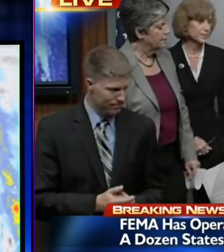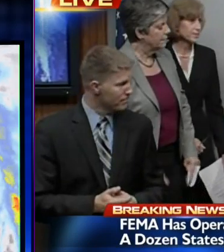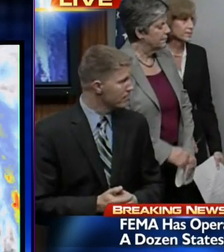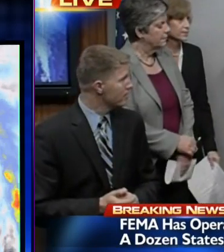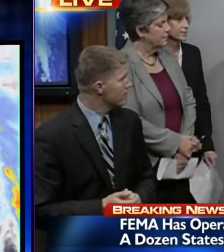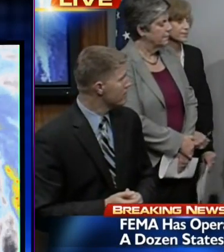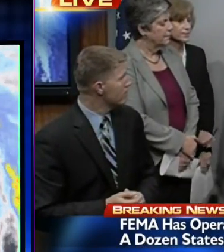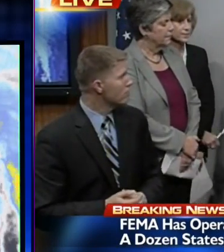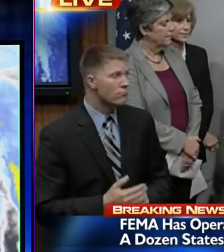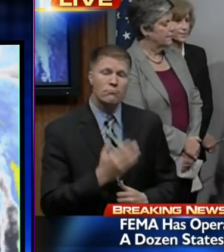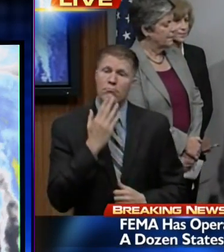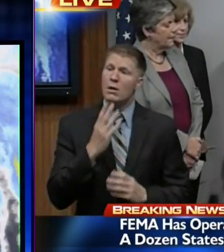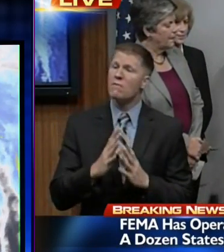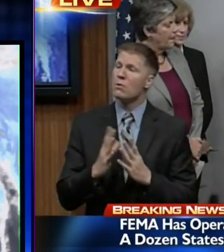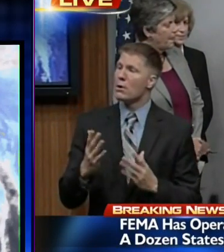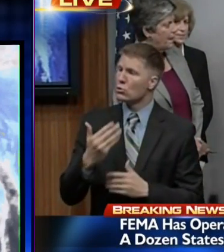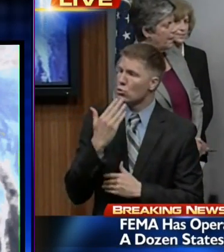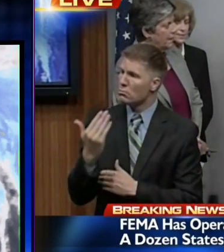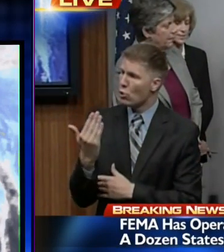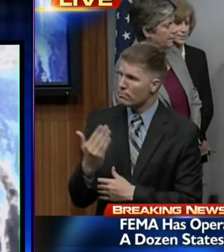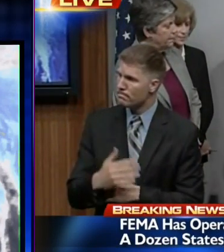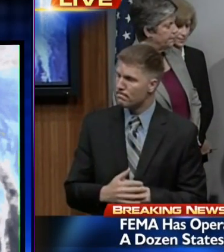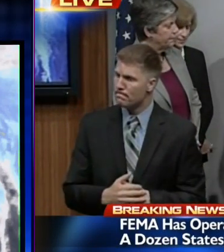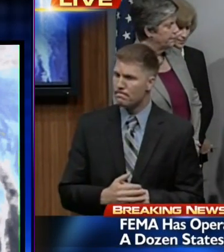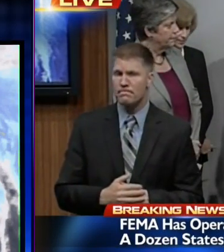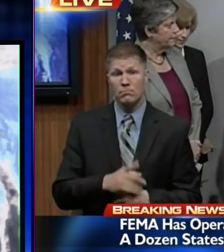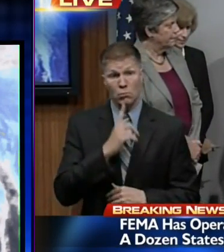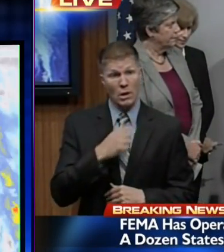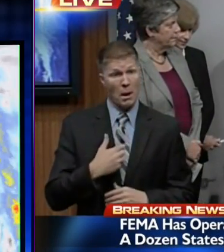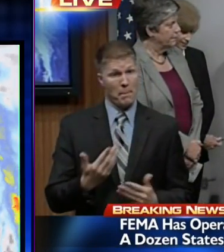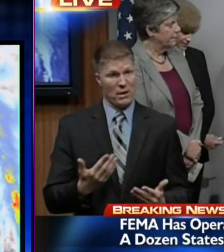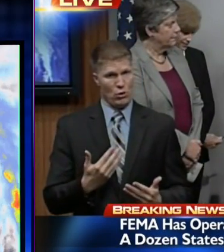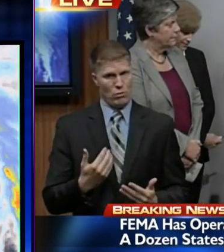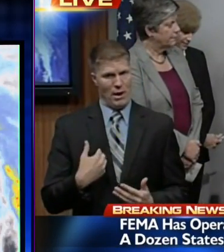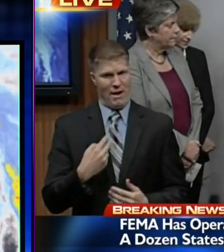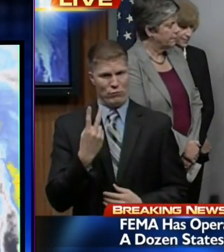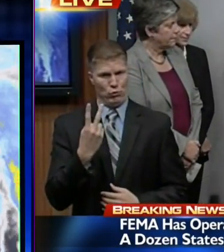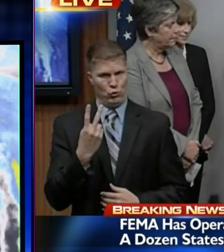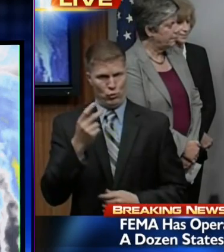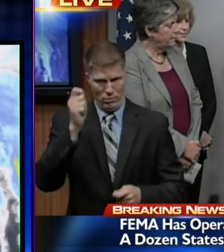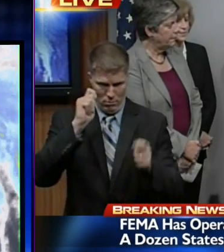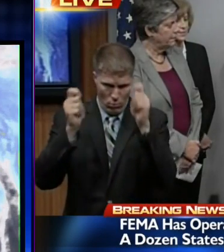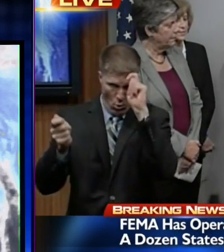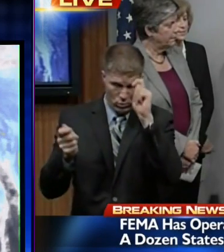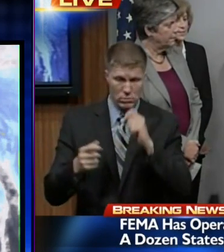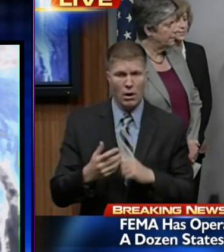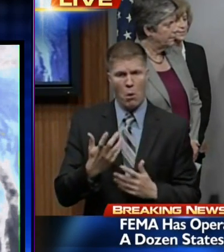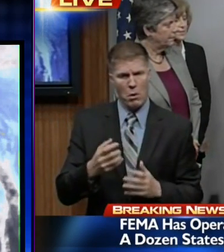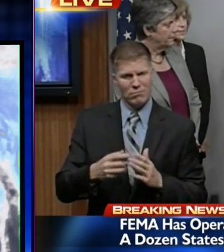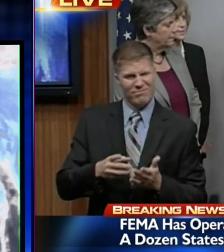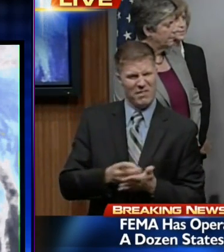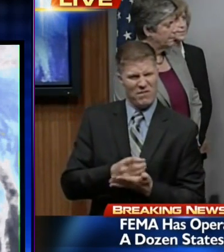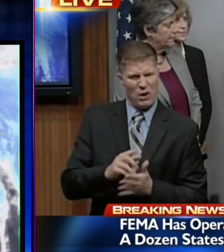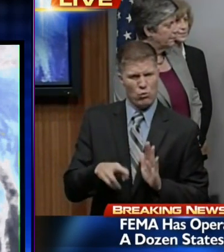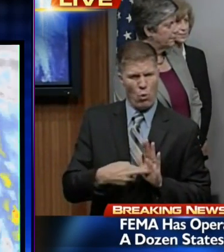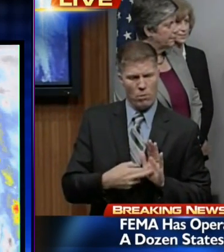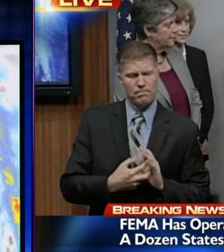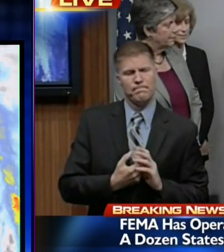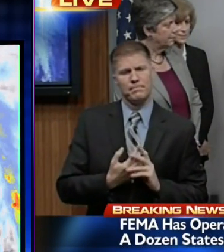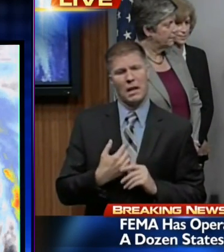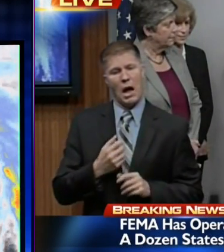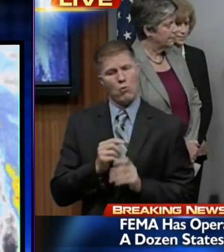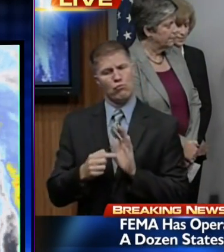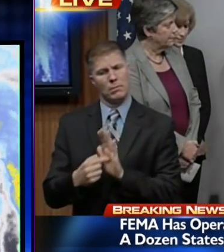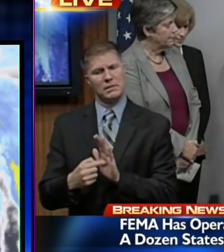Thank you very much, and good morning to all of you. I'm actually here filling two roles, and I want to define those two roles for you. I represent the Salvation